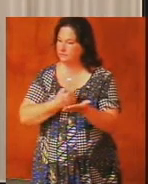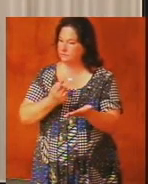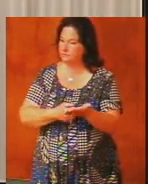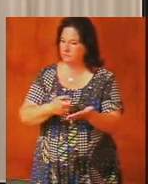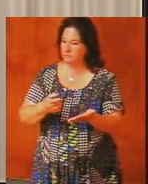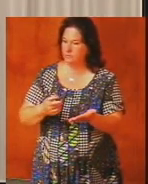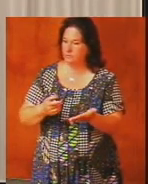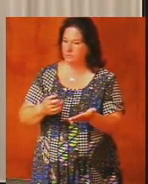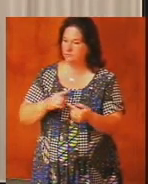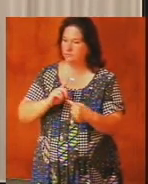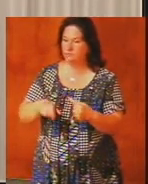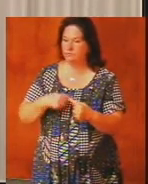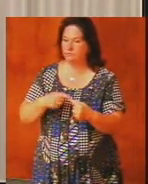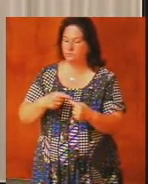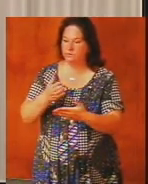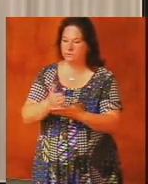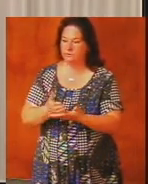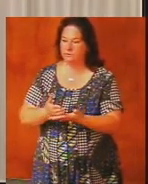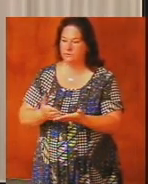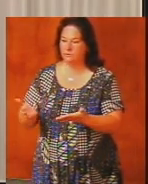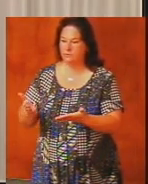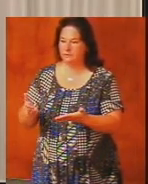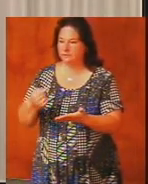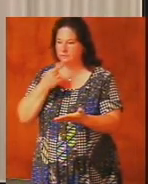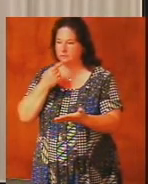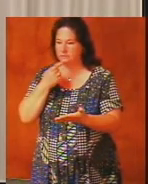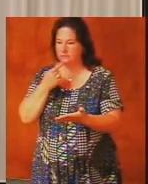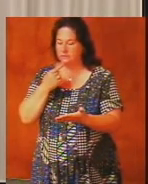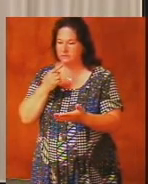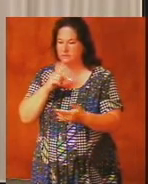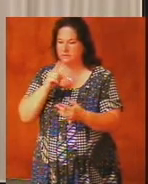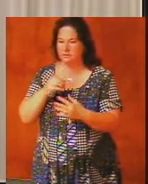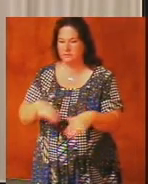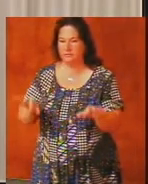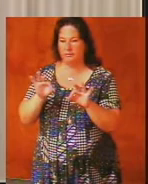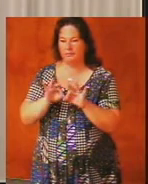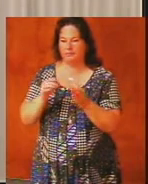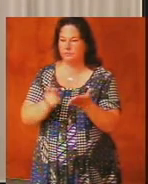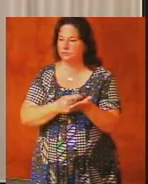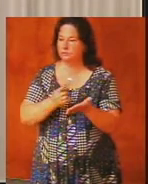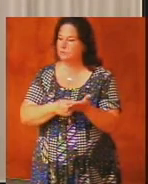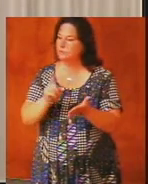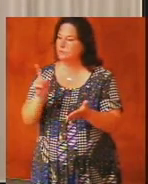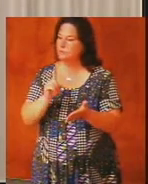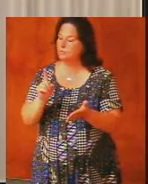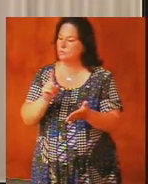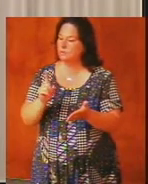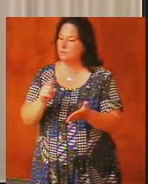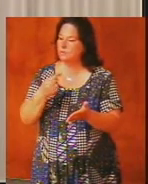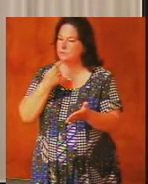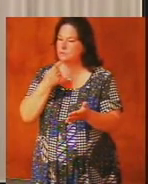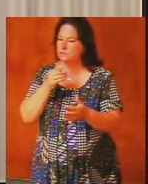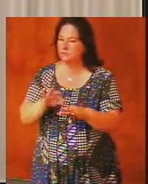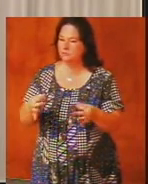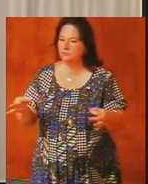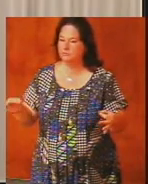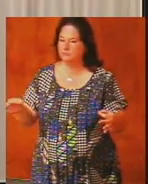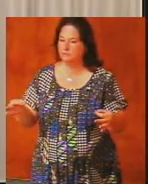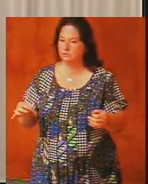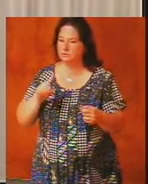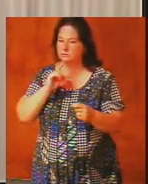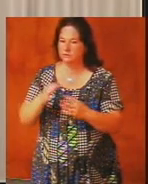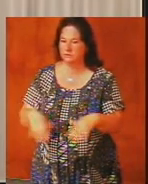Sometimes when something is said is important. Sometimes where a statement is made